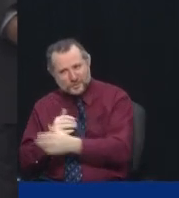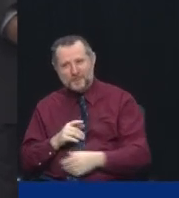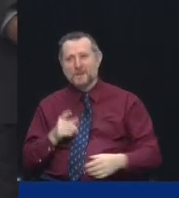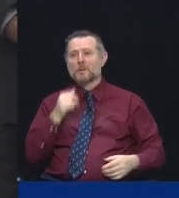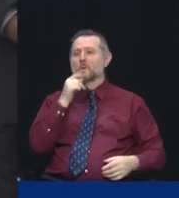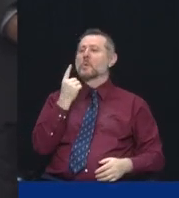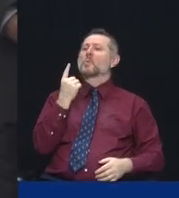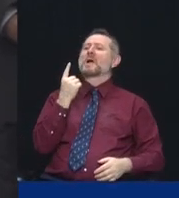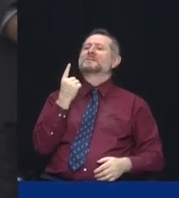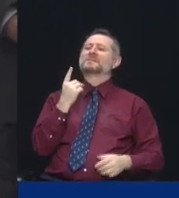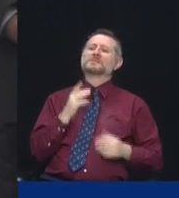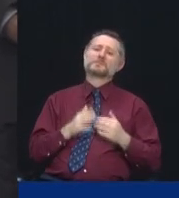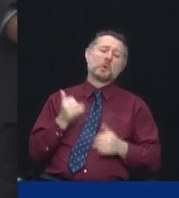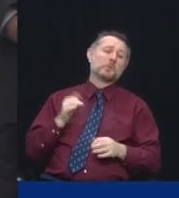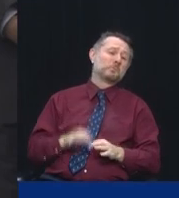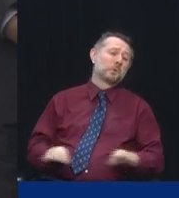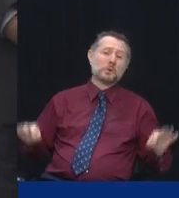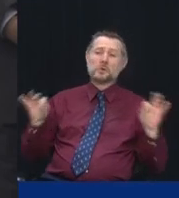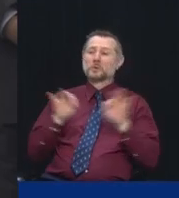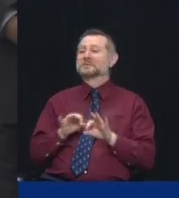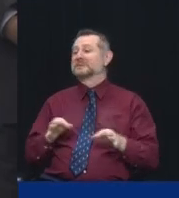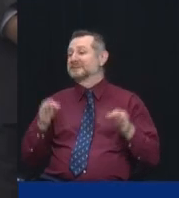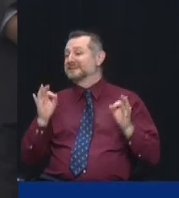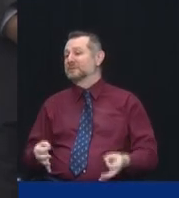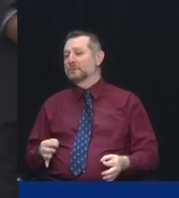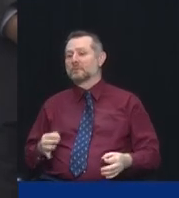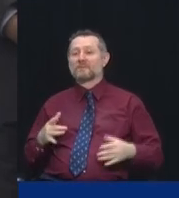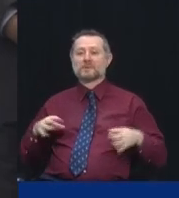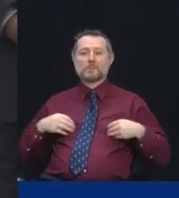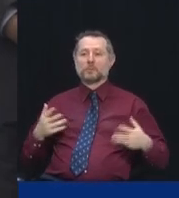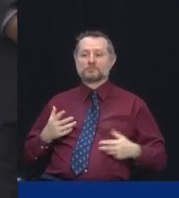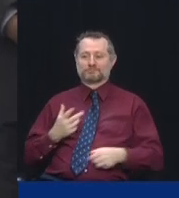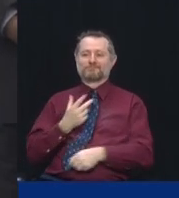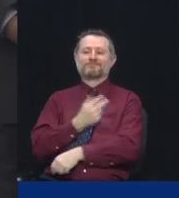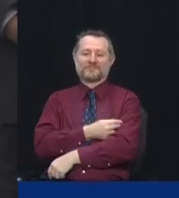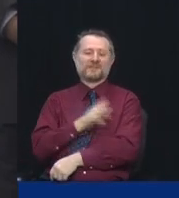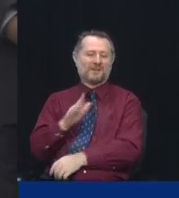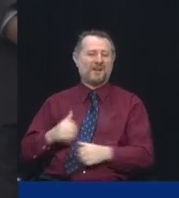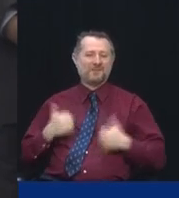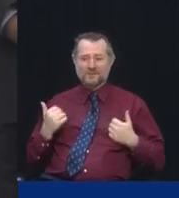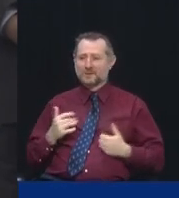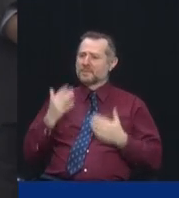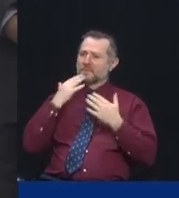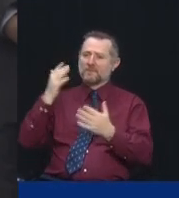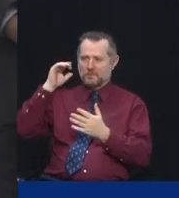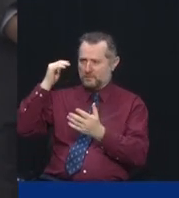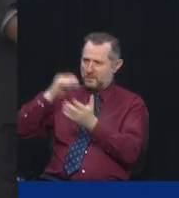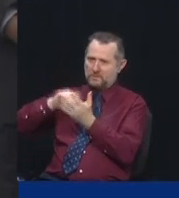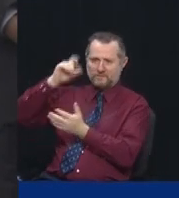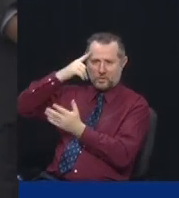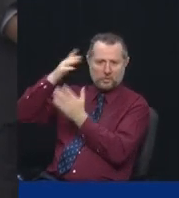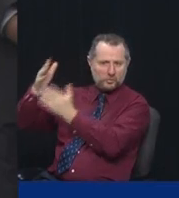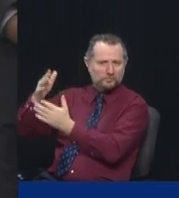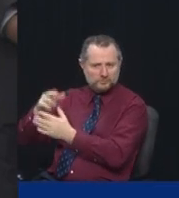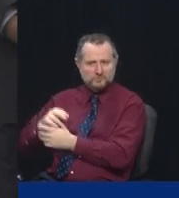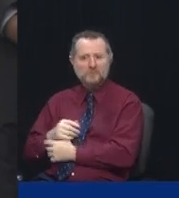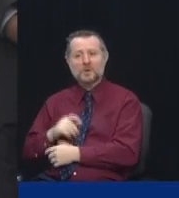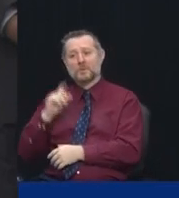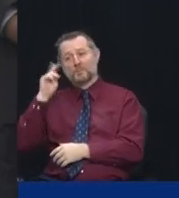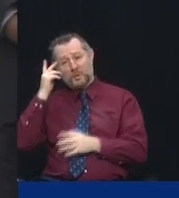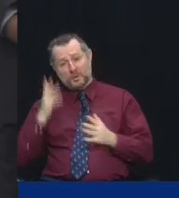things you do for your lifetime. Thank you once again, Governor, our elected and community leaders,